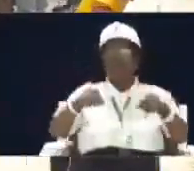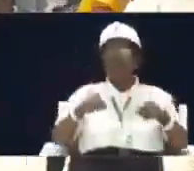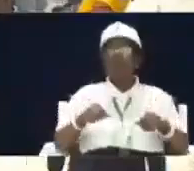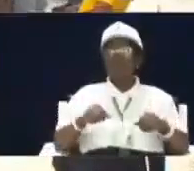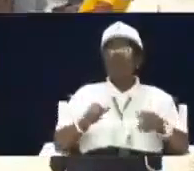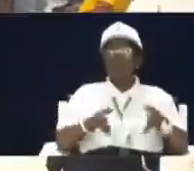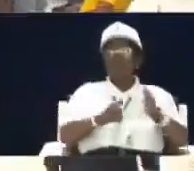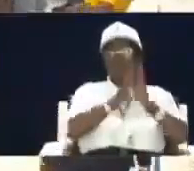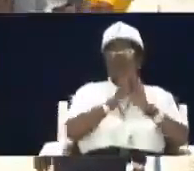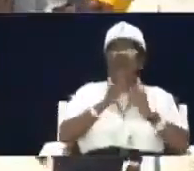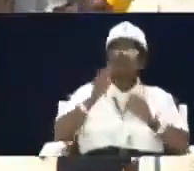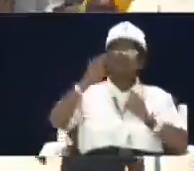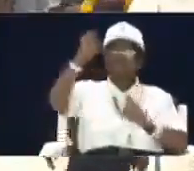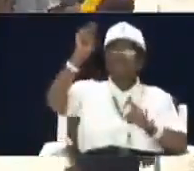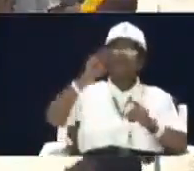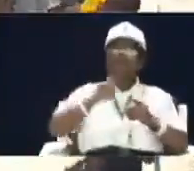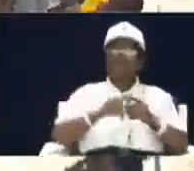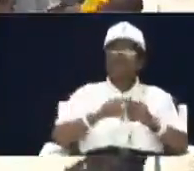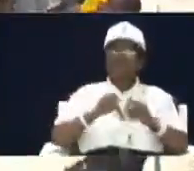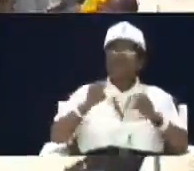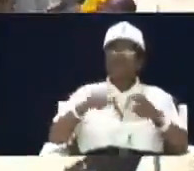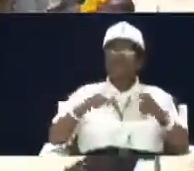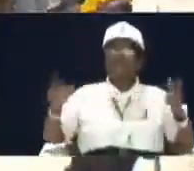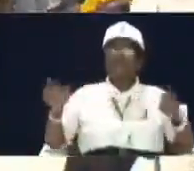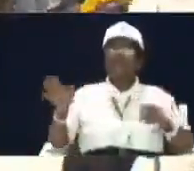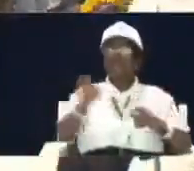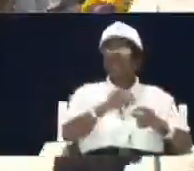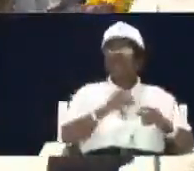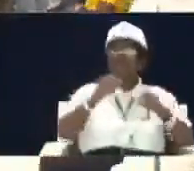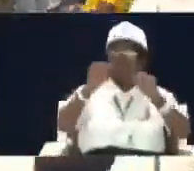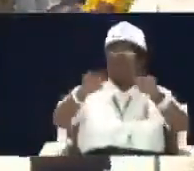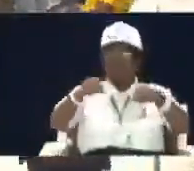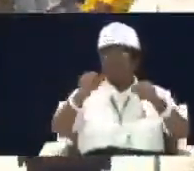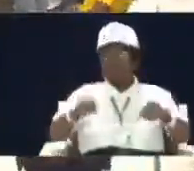Ask him to enlarge your ability even to pray.